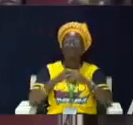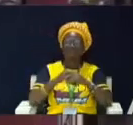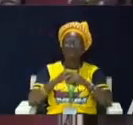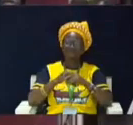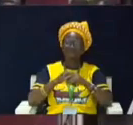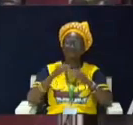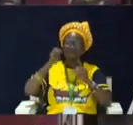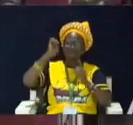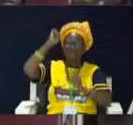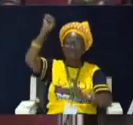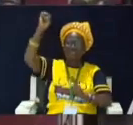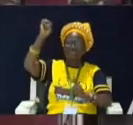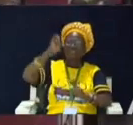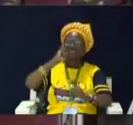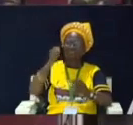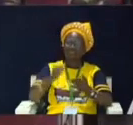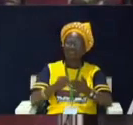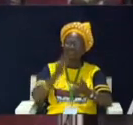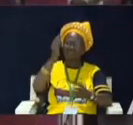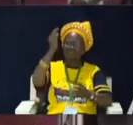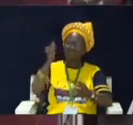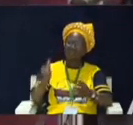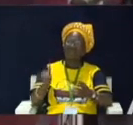He is simply saying,